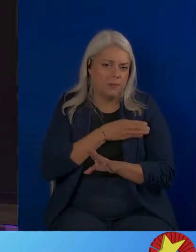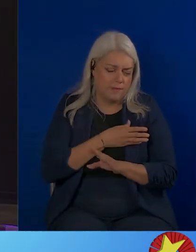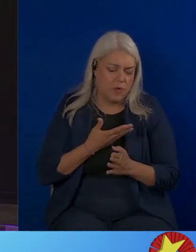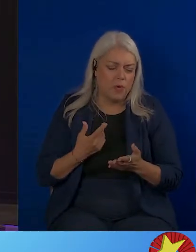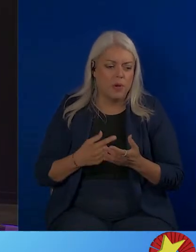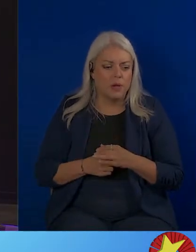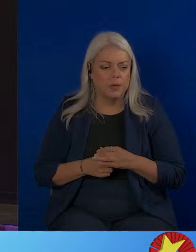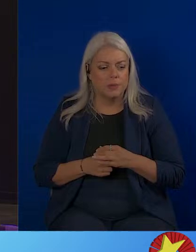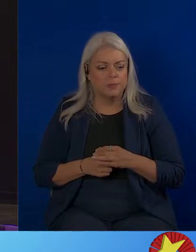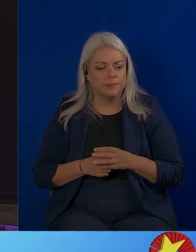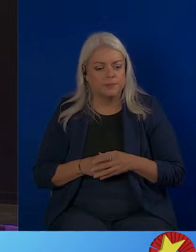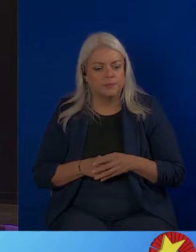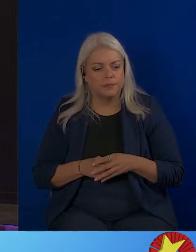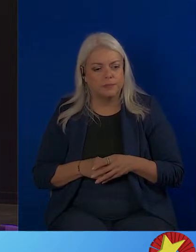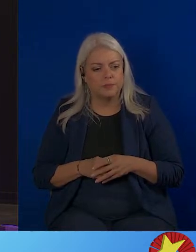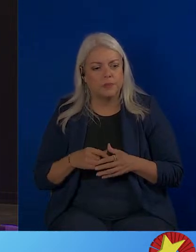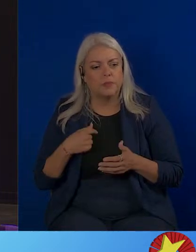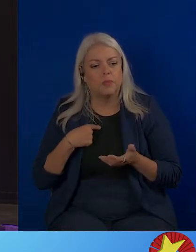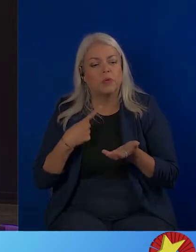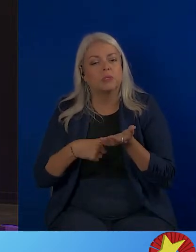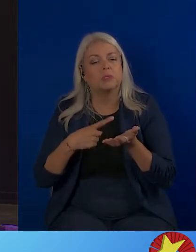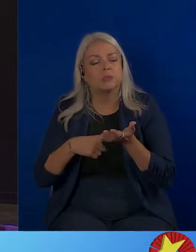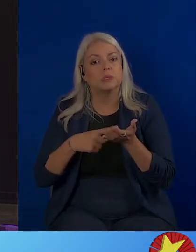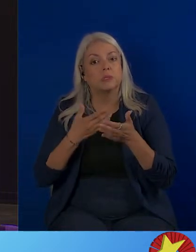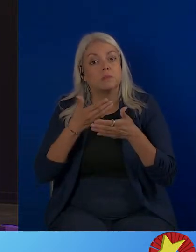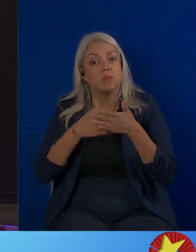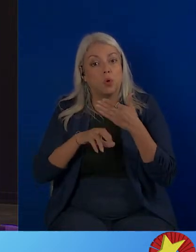have talked about the birth rate,